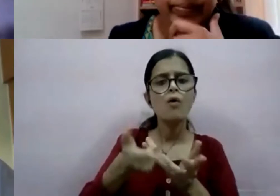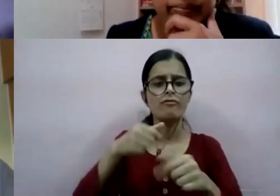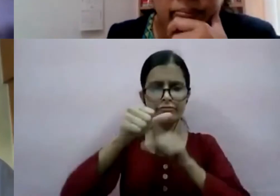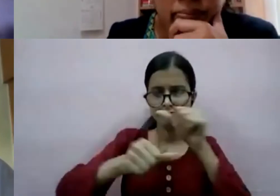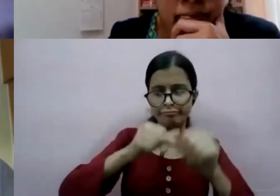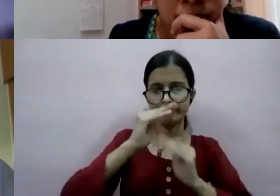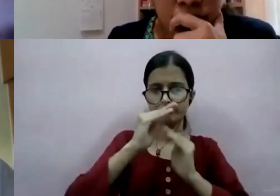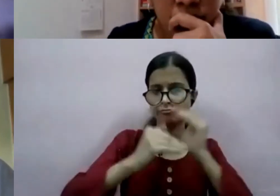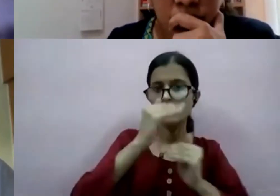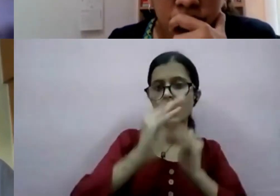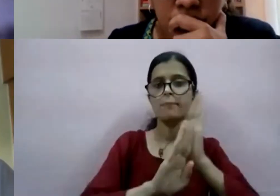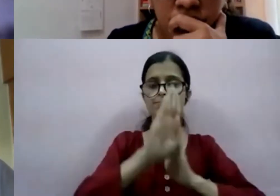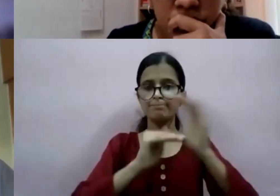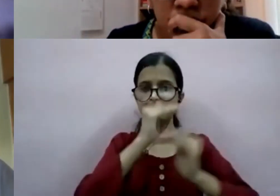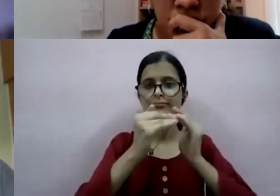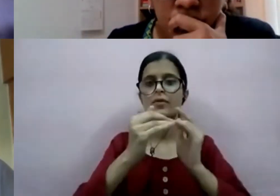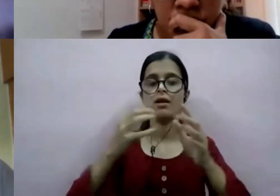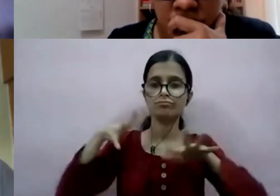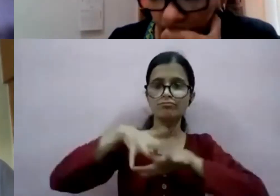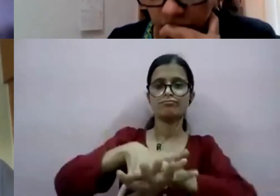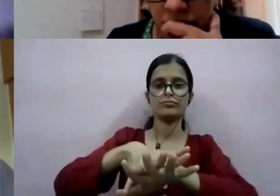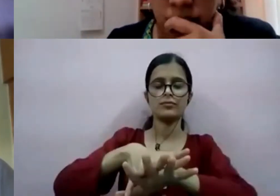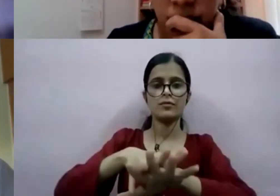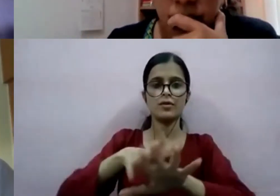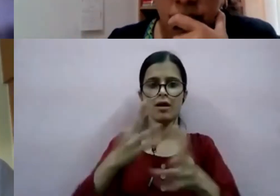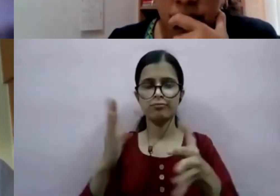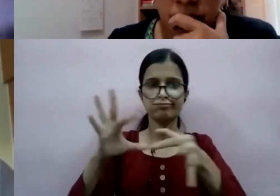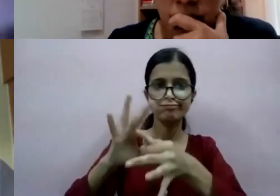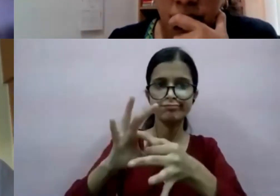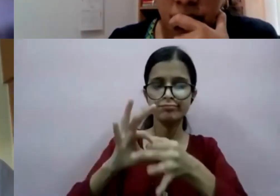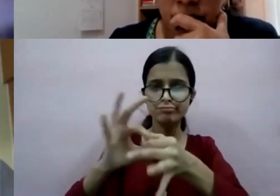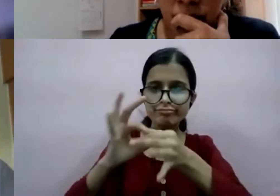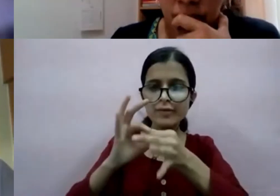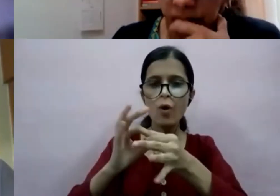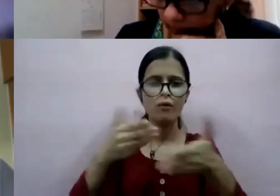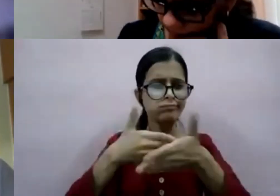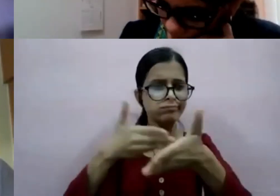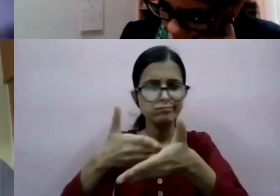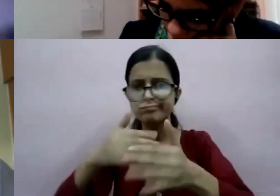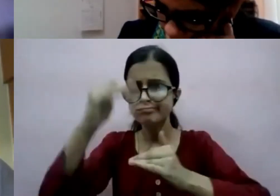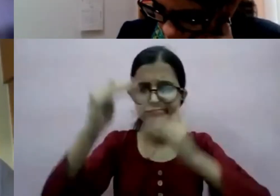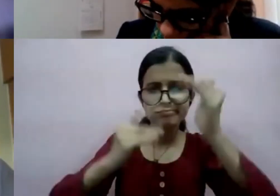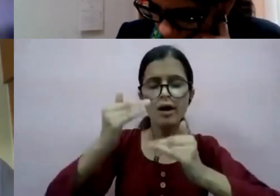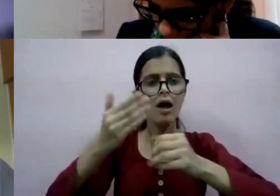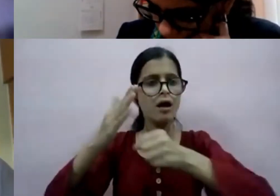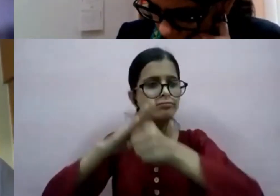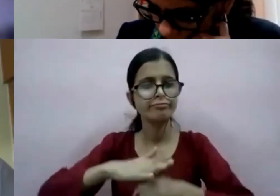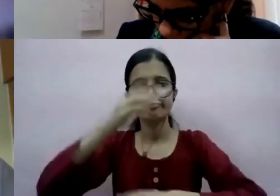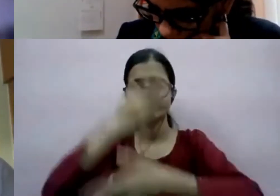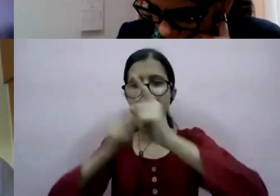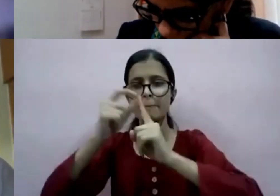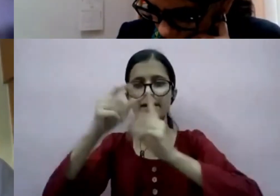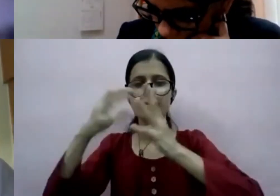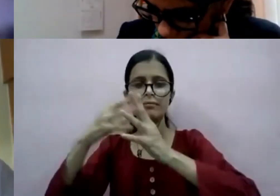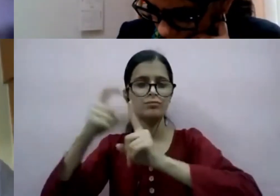developing inclusion, new ways of removing the discriminatory barriers that disabled people face. So, for example,